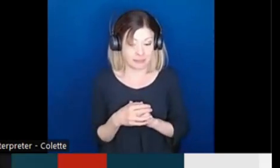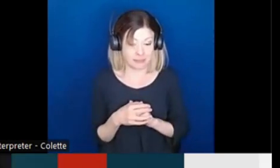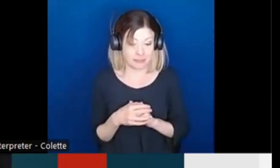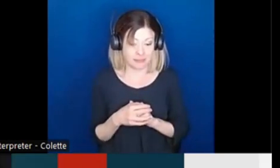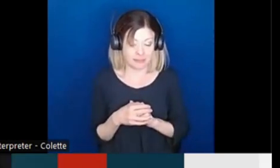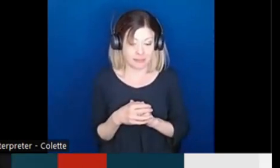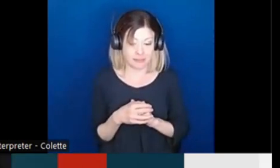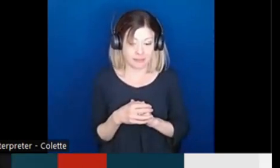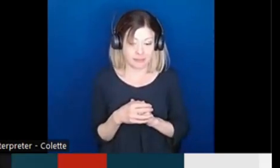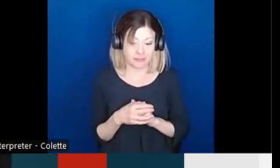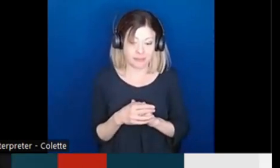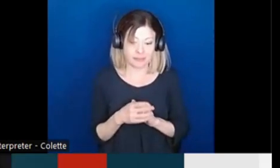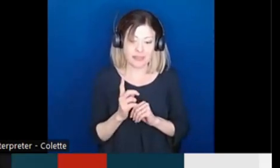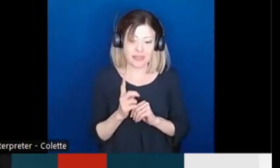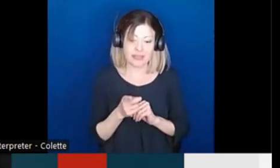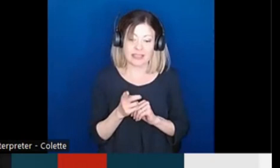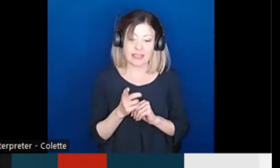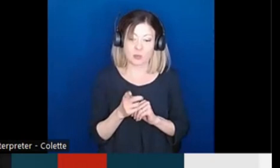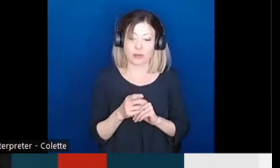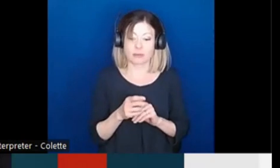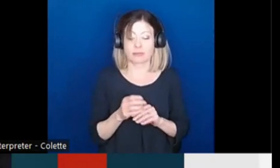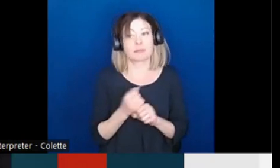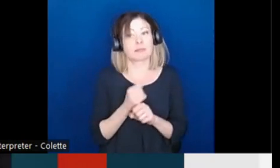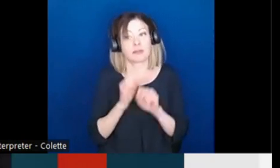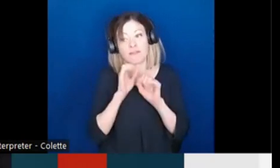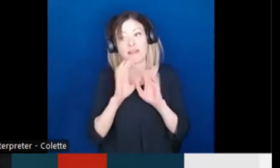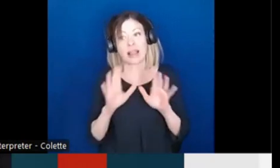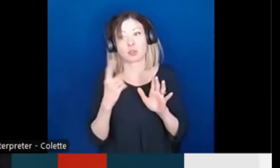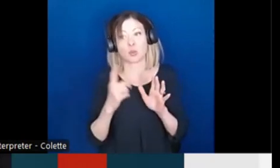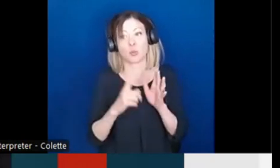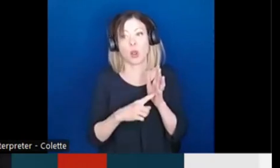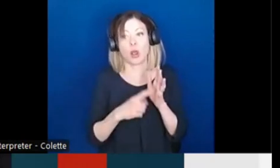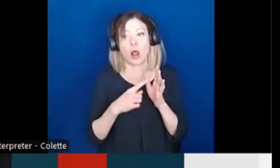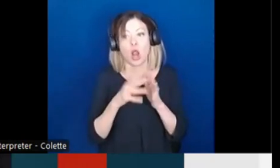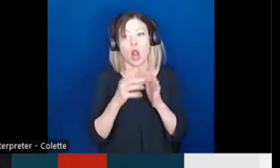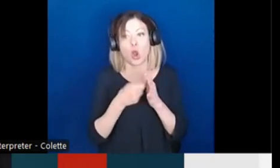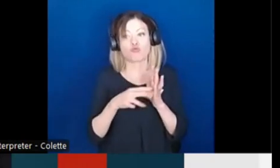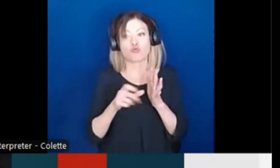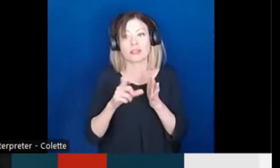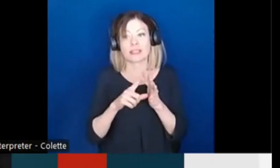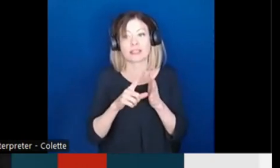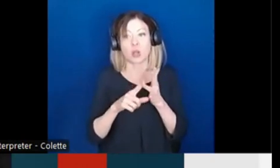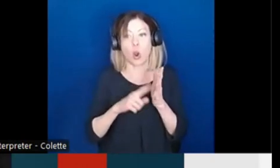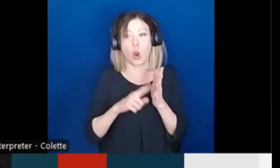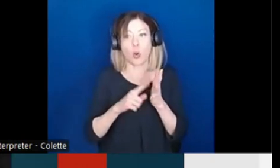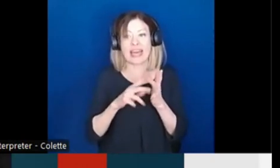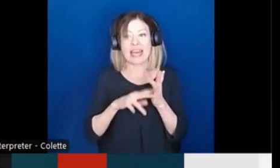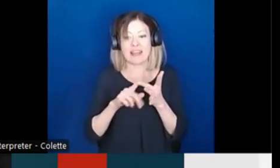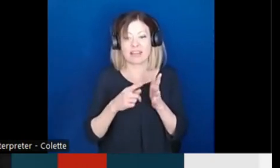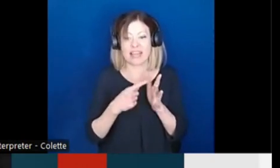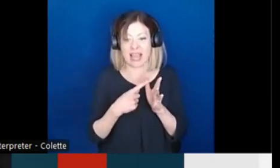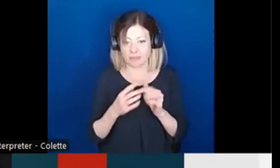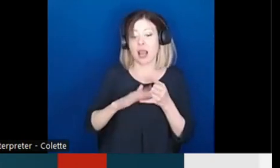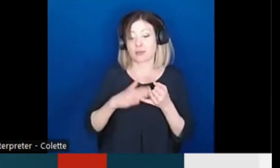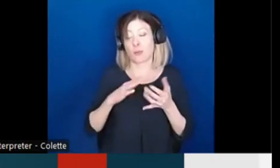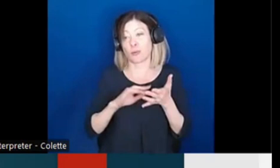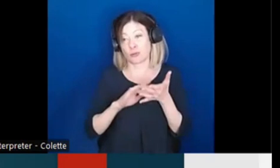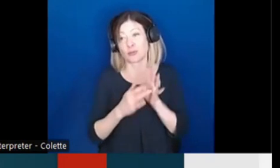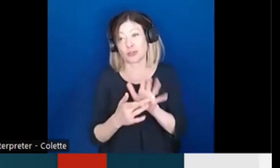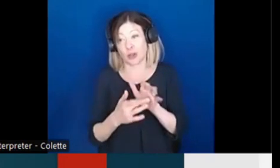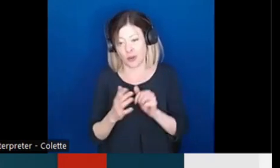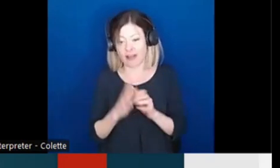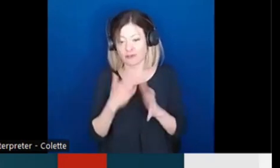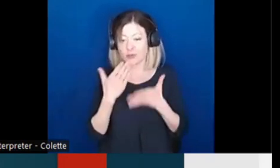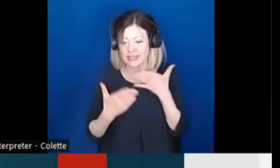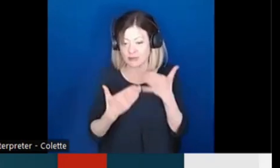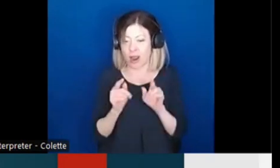the one that really kind of put it on the map with Laurence Olivier as Heathcliff. This was Wuthering Heights from 1939. Describe this. What